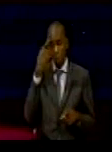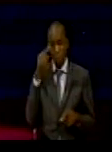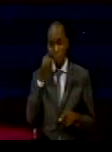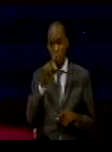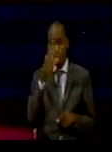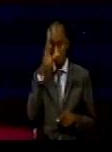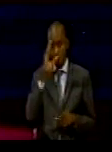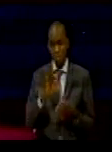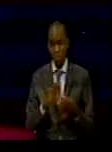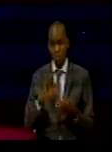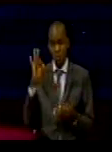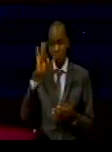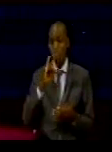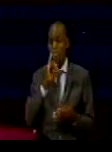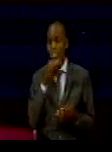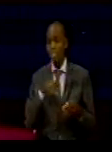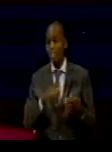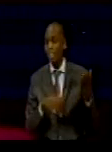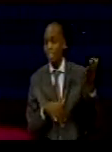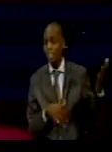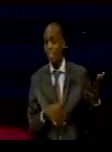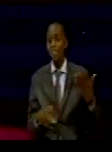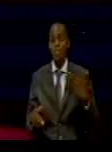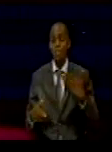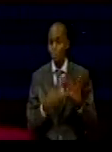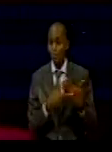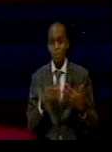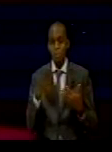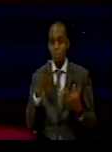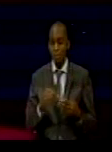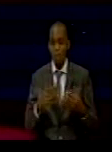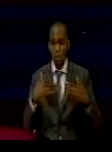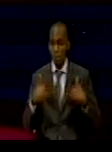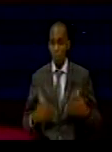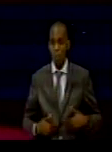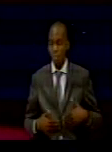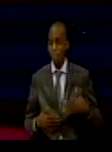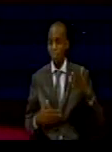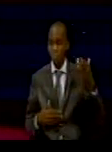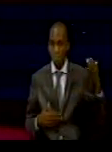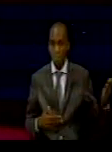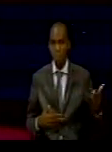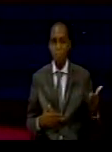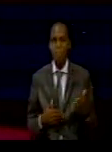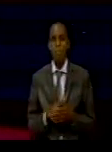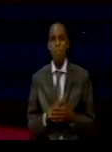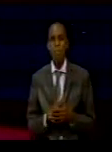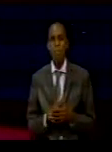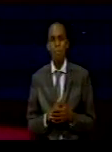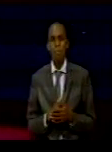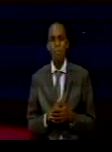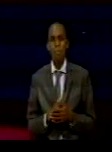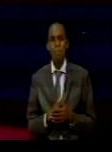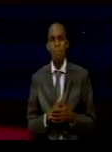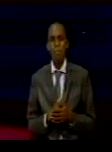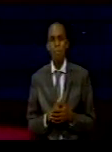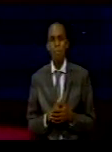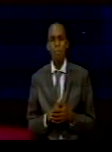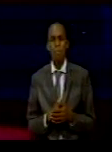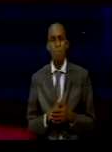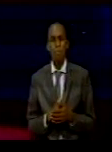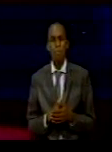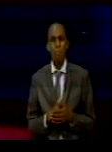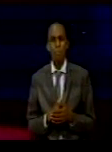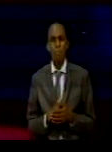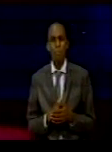go anywhere. Return and go down to that place, this guy will enter him back. It is me that this doctor was talking. I don't know, the spirit of God was telling to